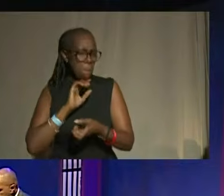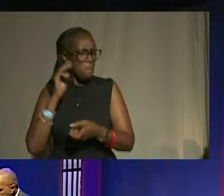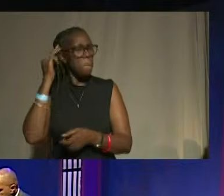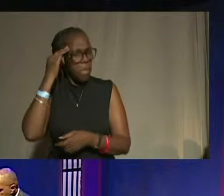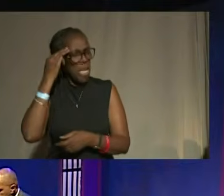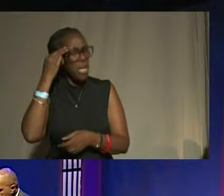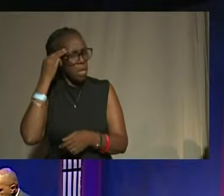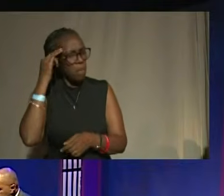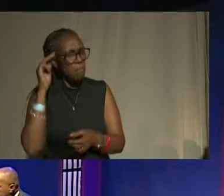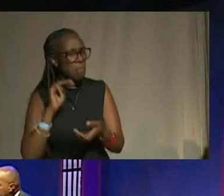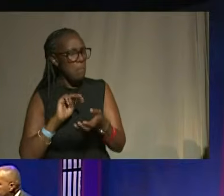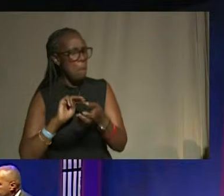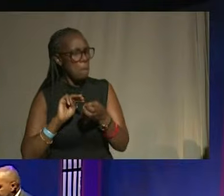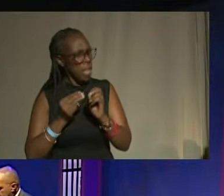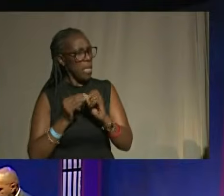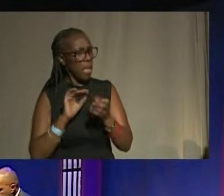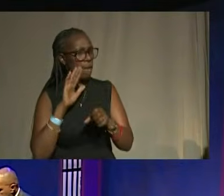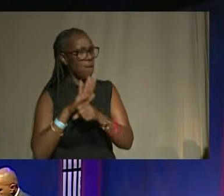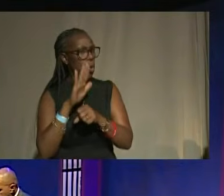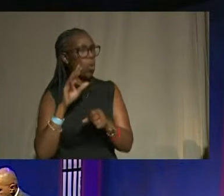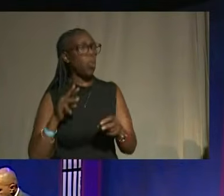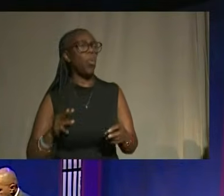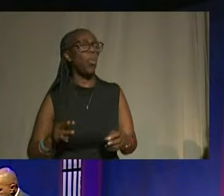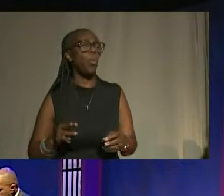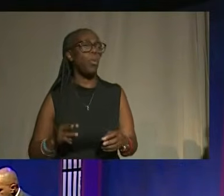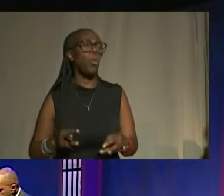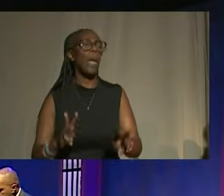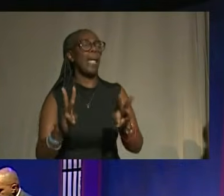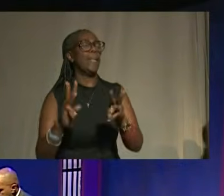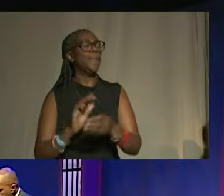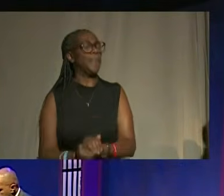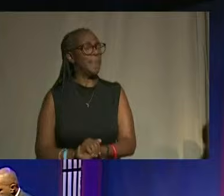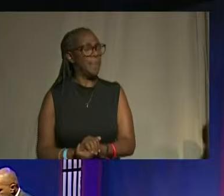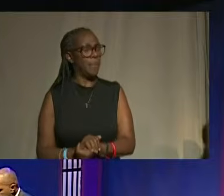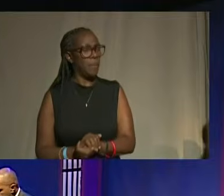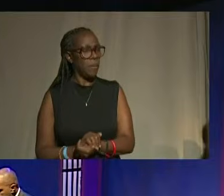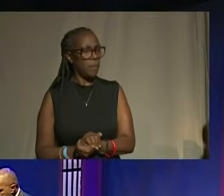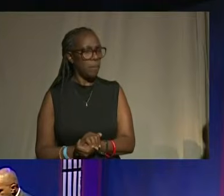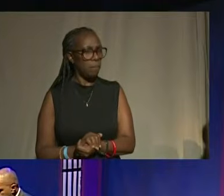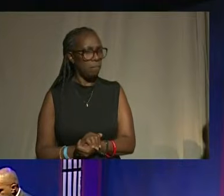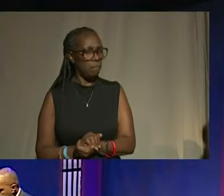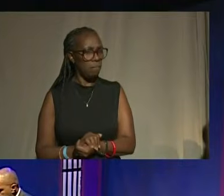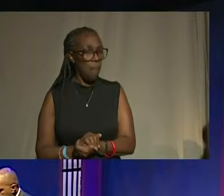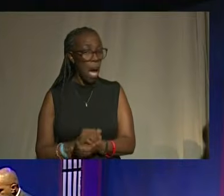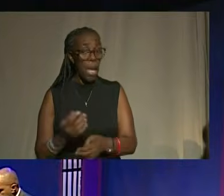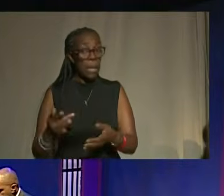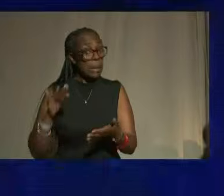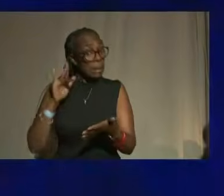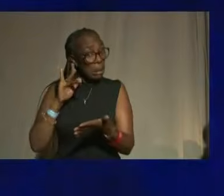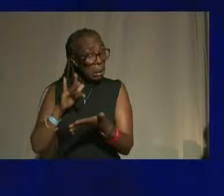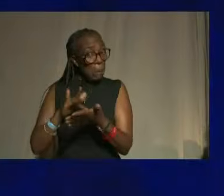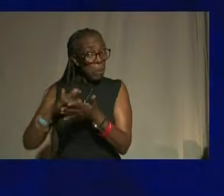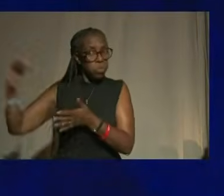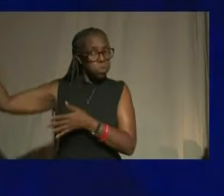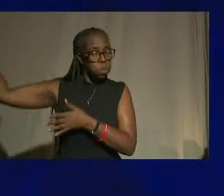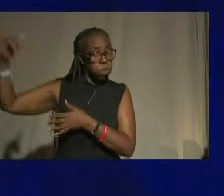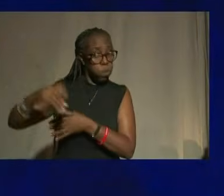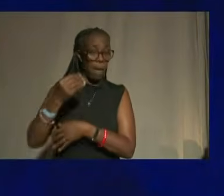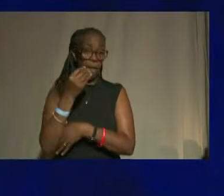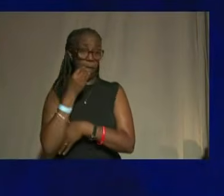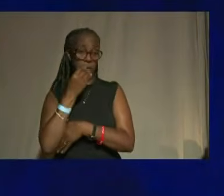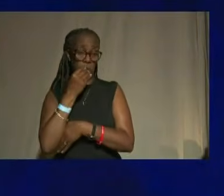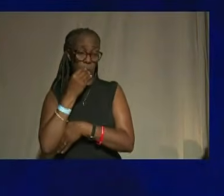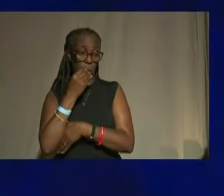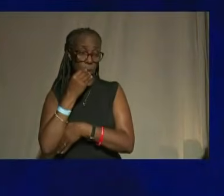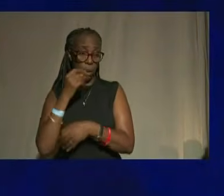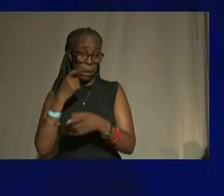Under the JLP administration, the imported food cost has doubled. It was $800